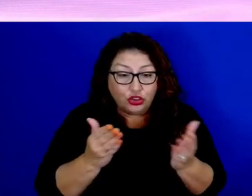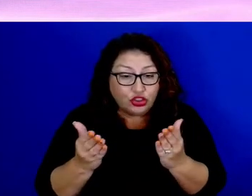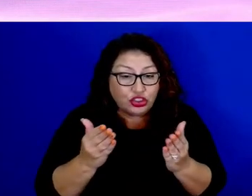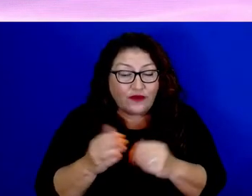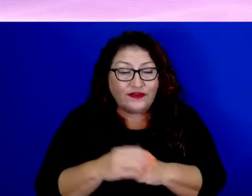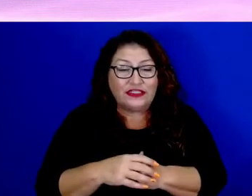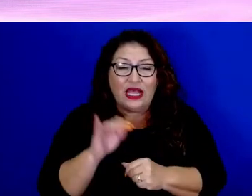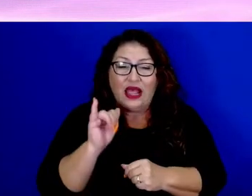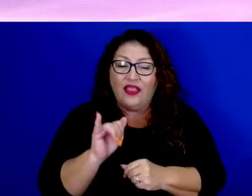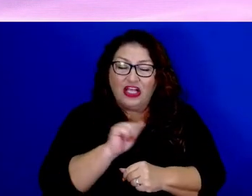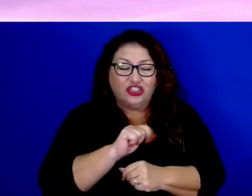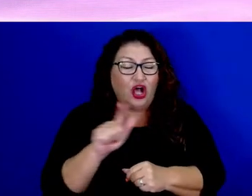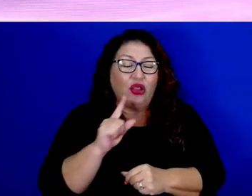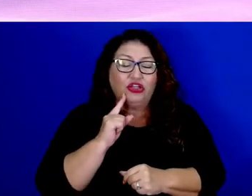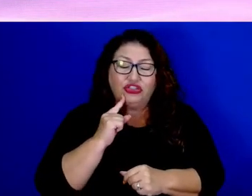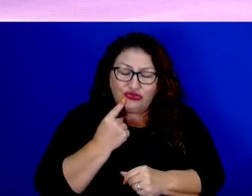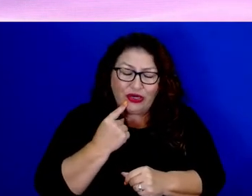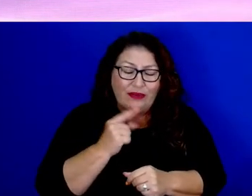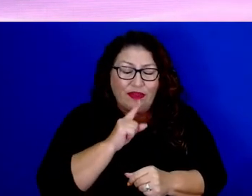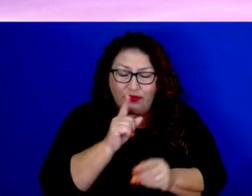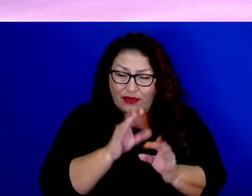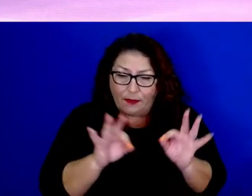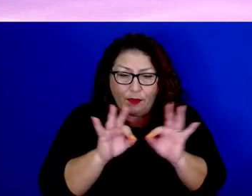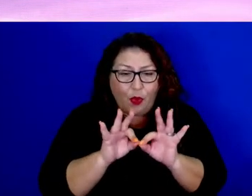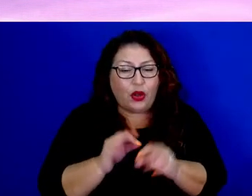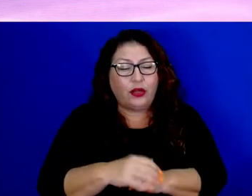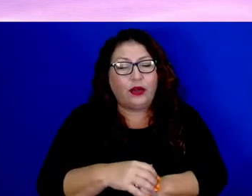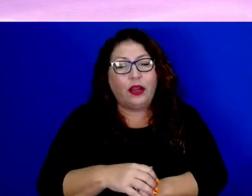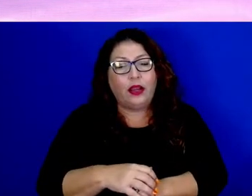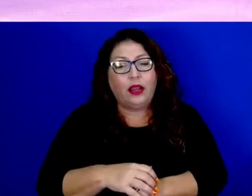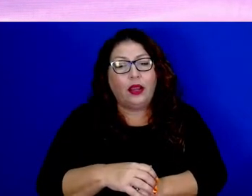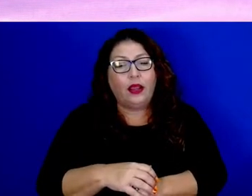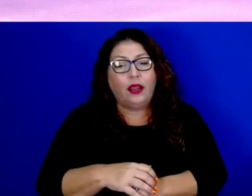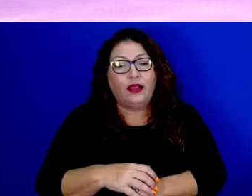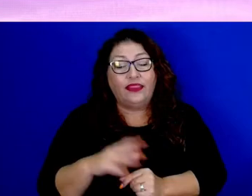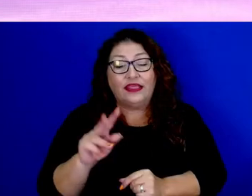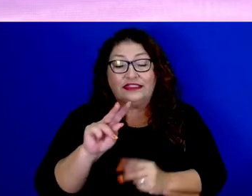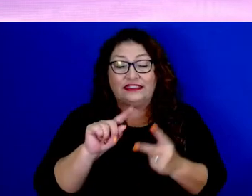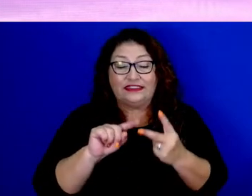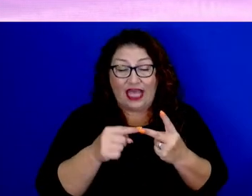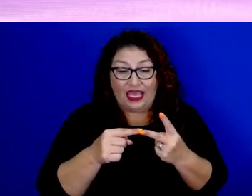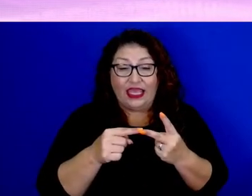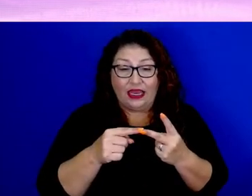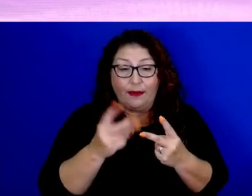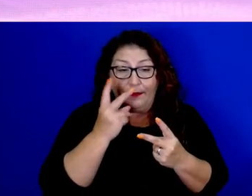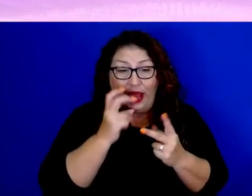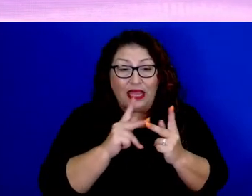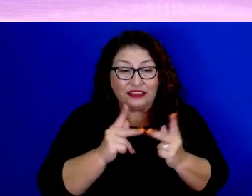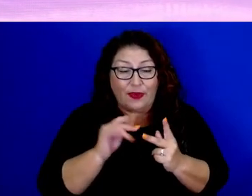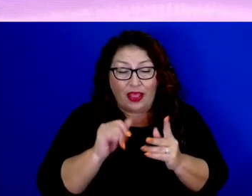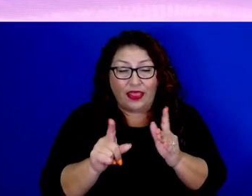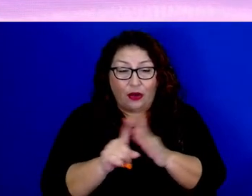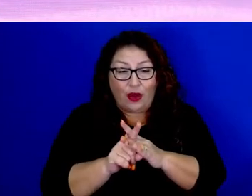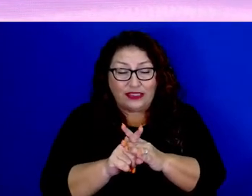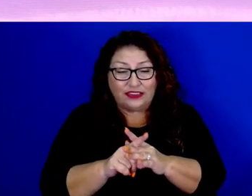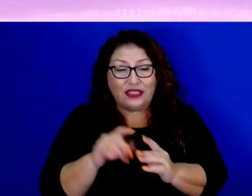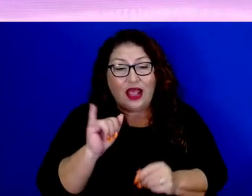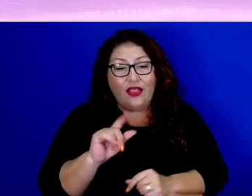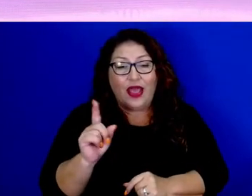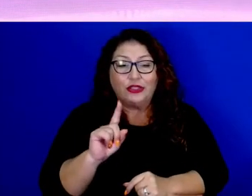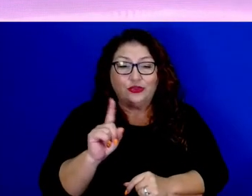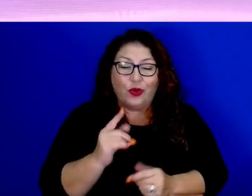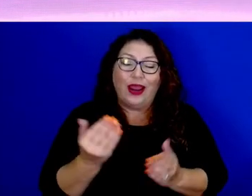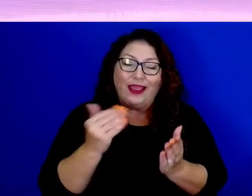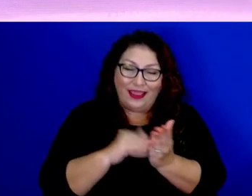extremely important. The second blind spot that arises, and this is where again I sound a note